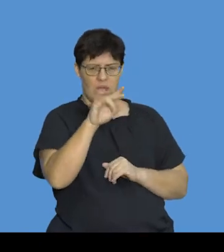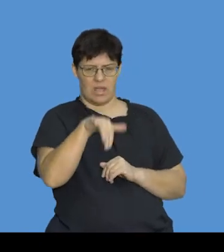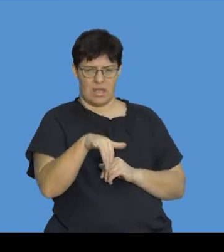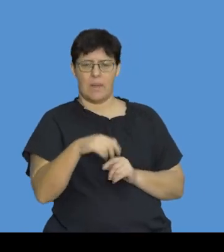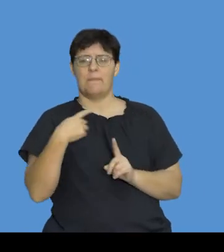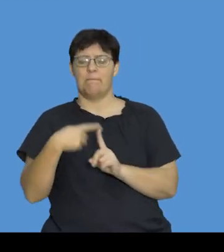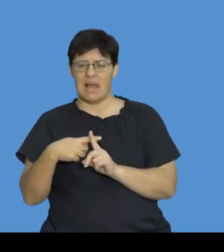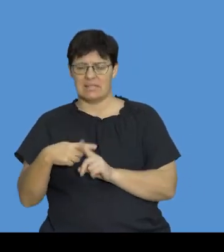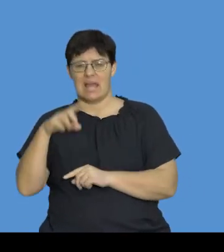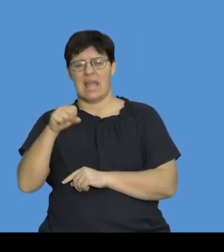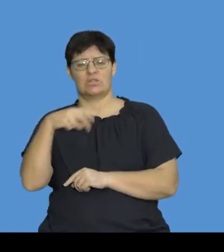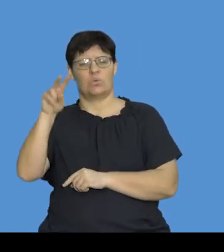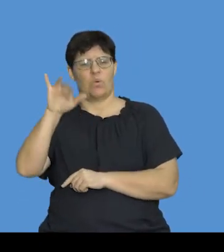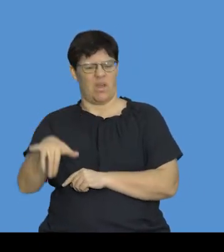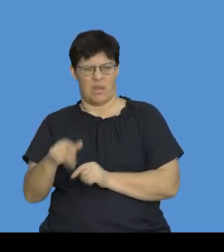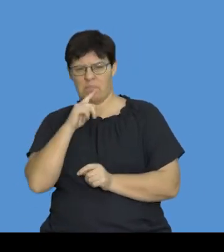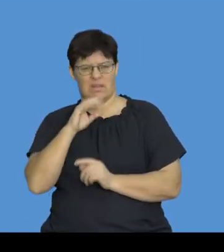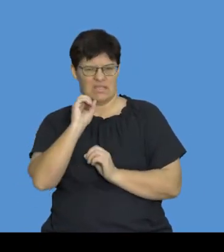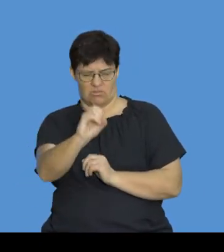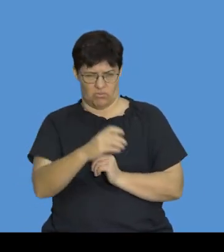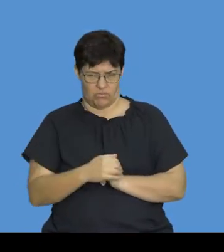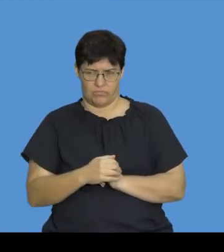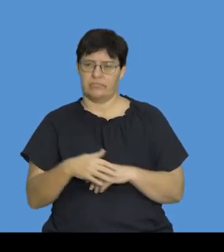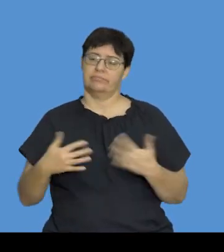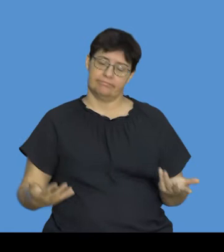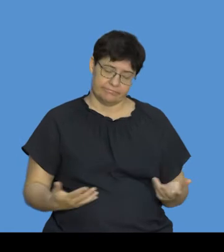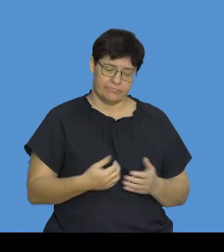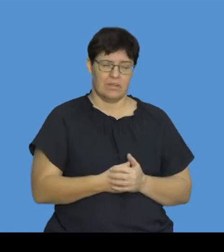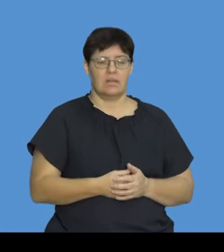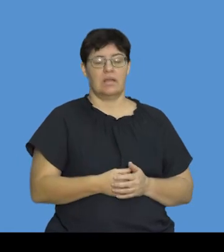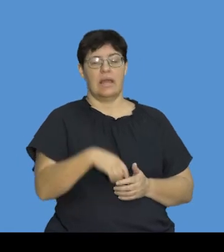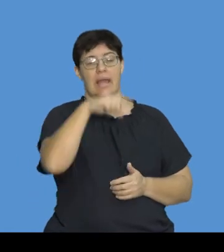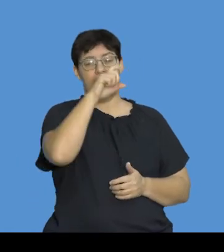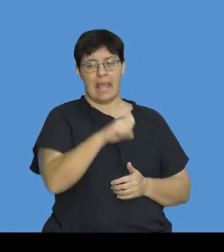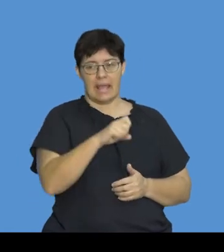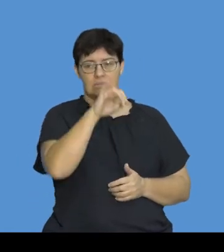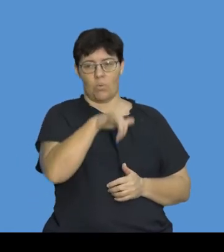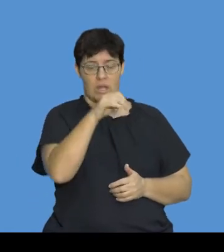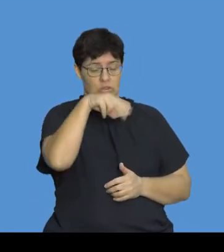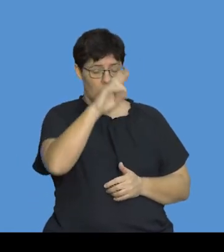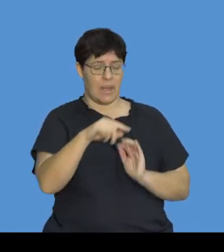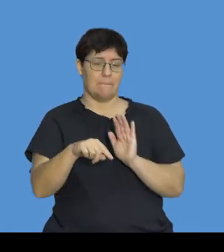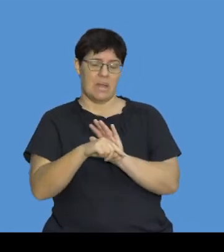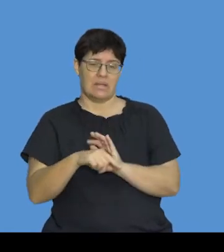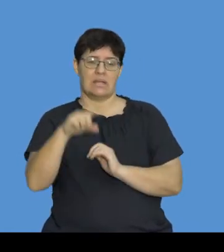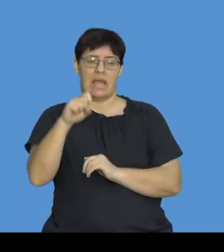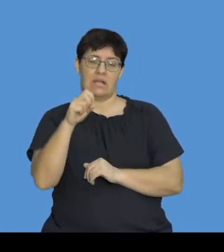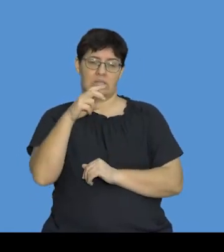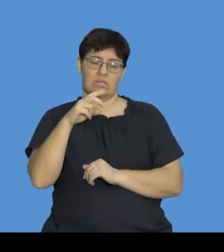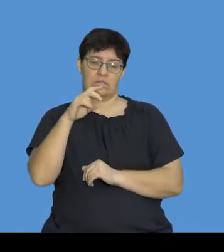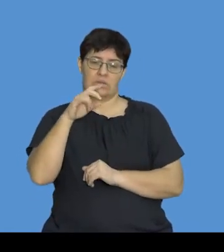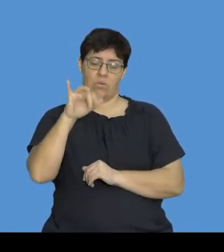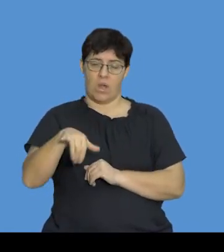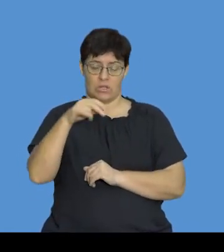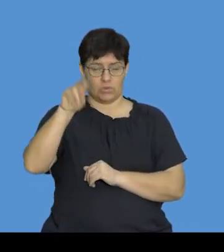y plus x squared y gives me zero. X, y squared minus x, y